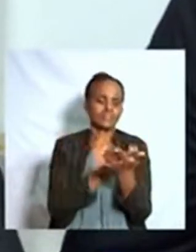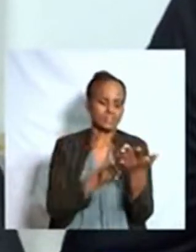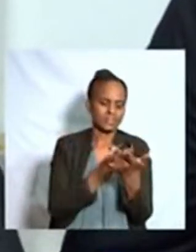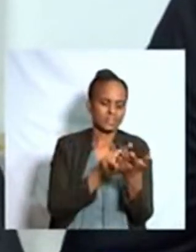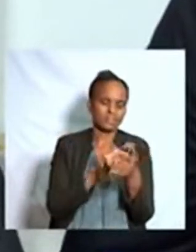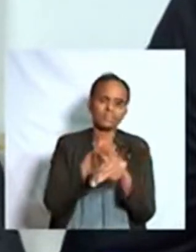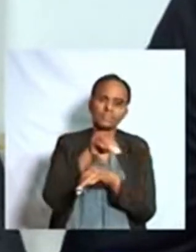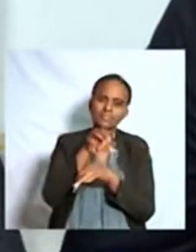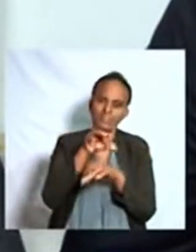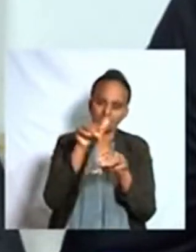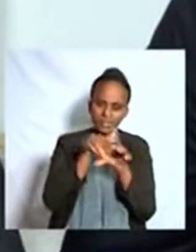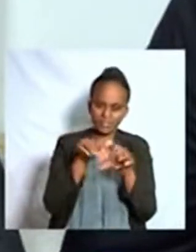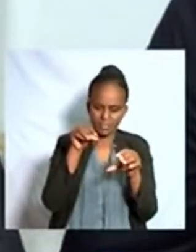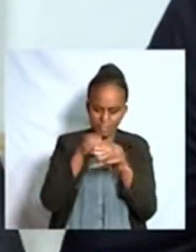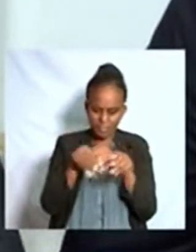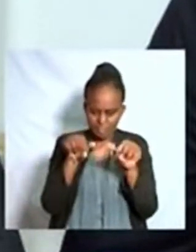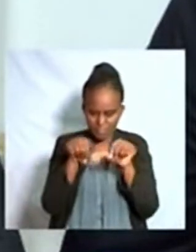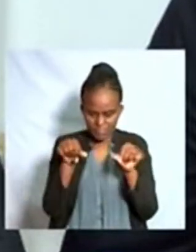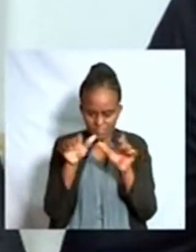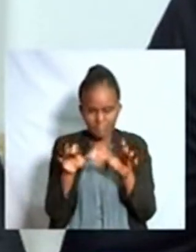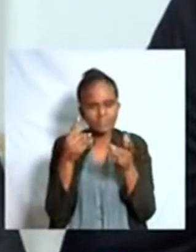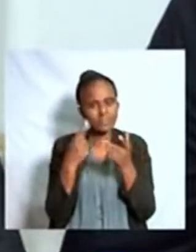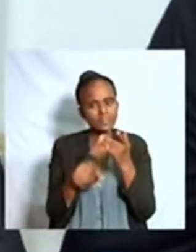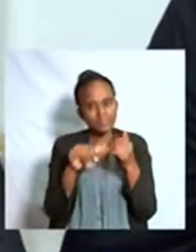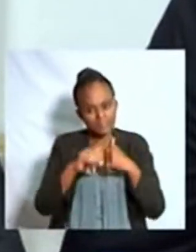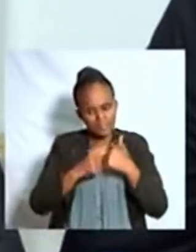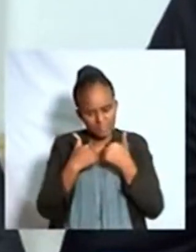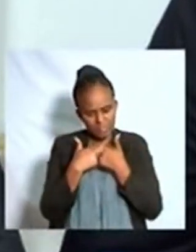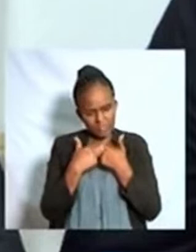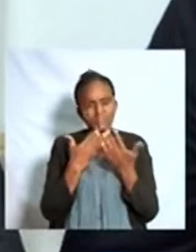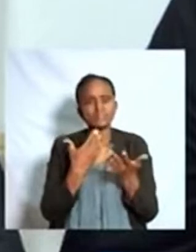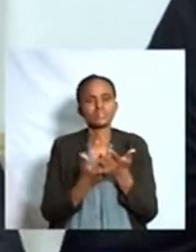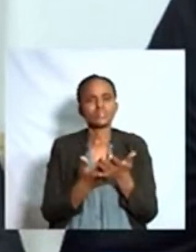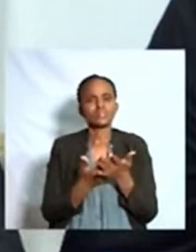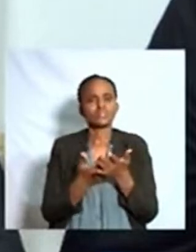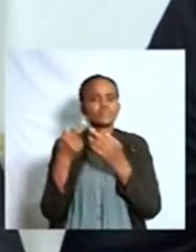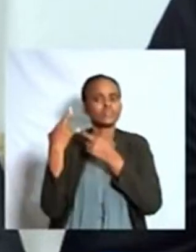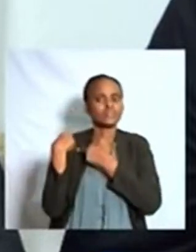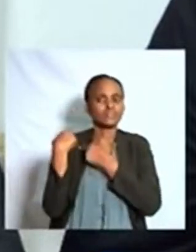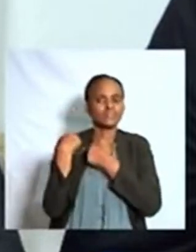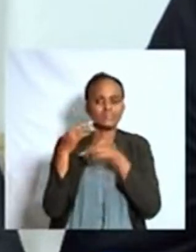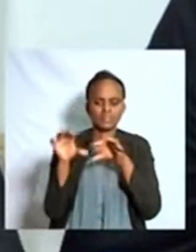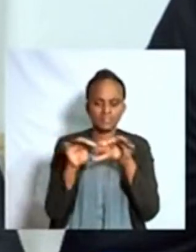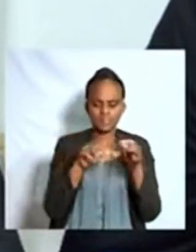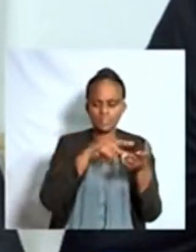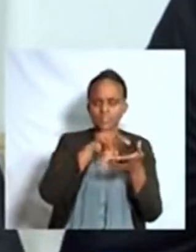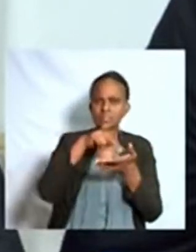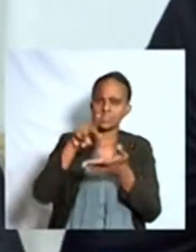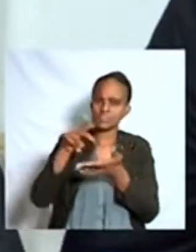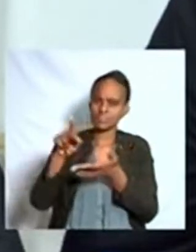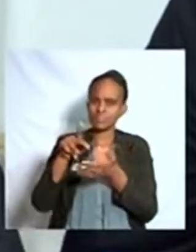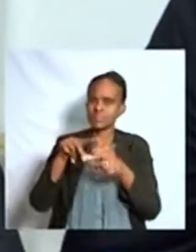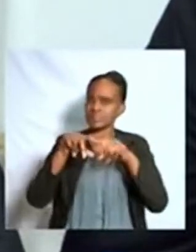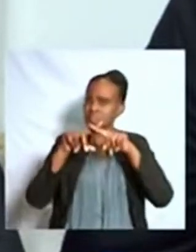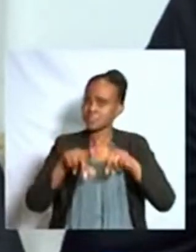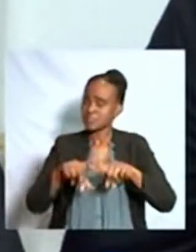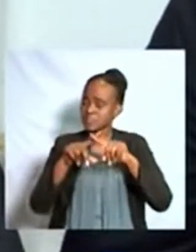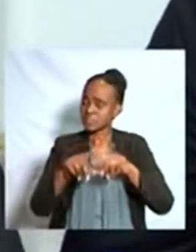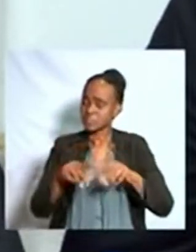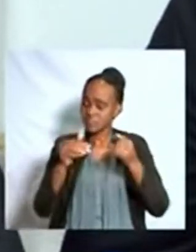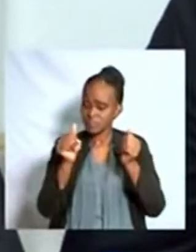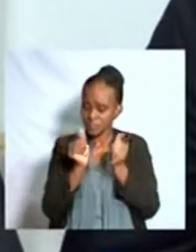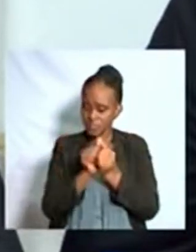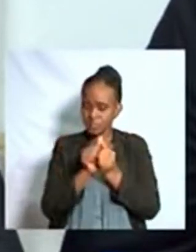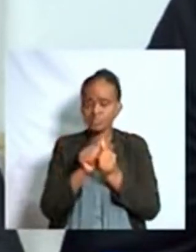from the internal auditor. What we have here is that the responsibility to do this payment lied now with the